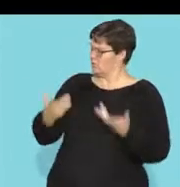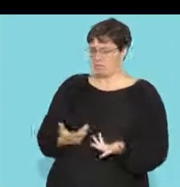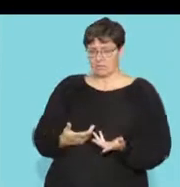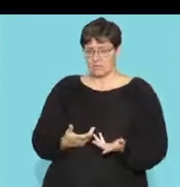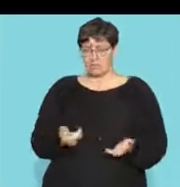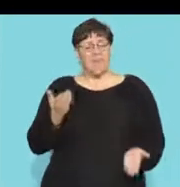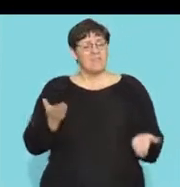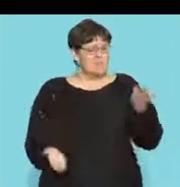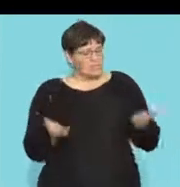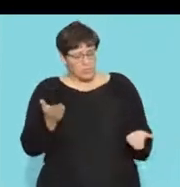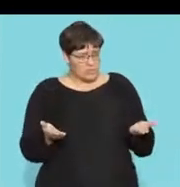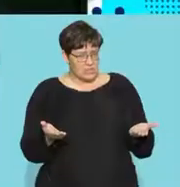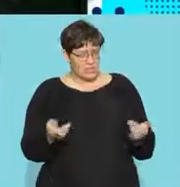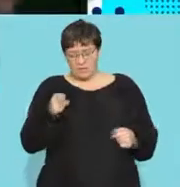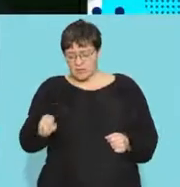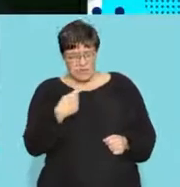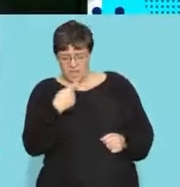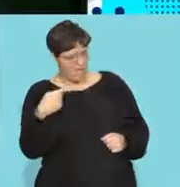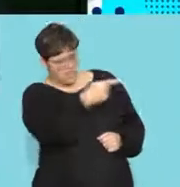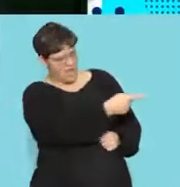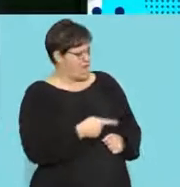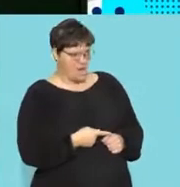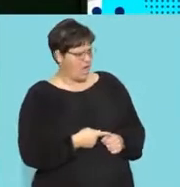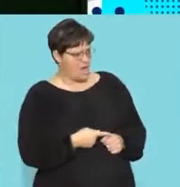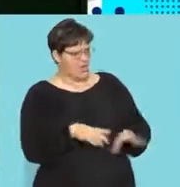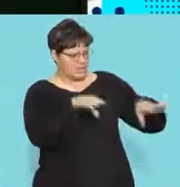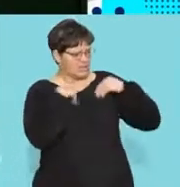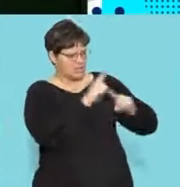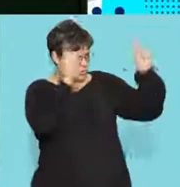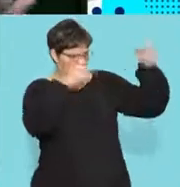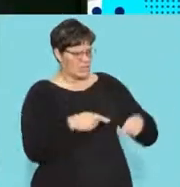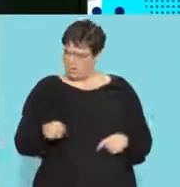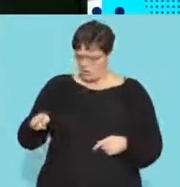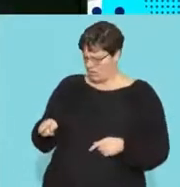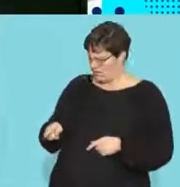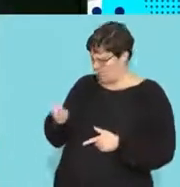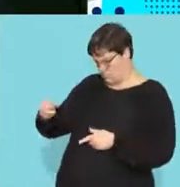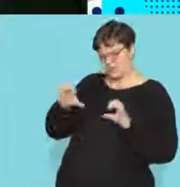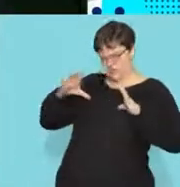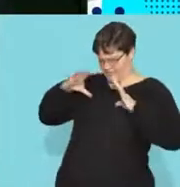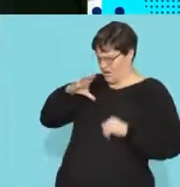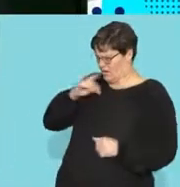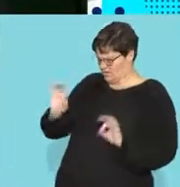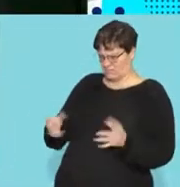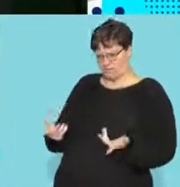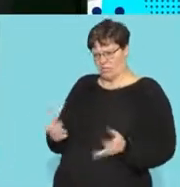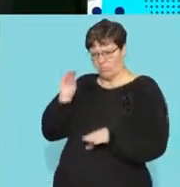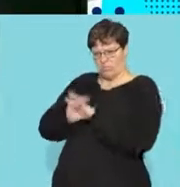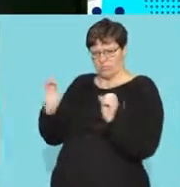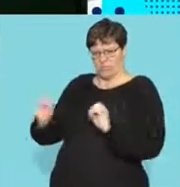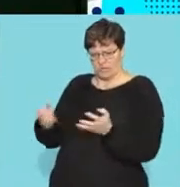here now where the one partner is saying you shouldn't have done it, and the other partners agree. It says no, it was fine, no problem. It was